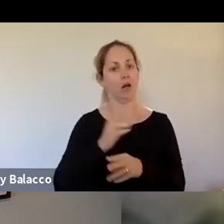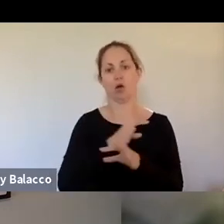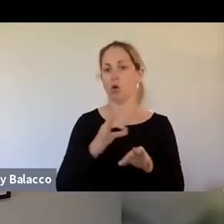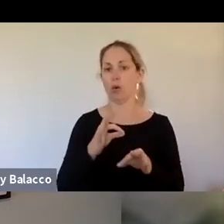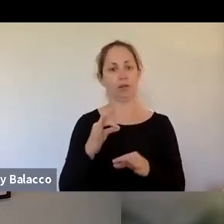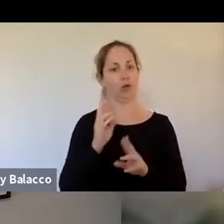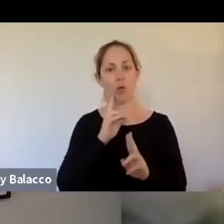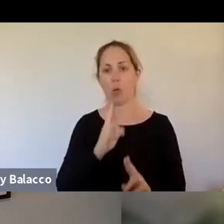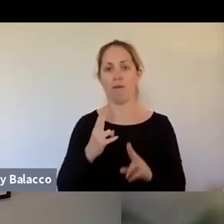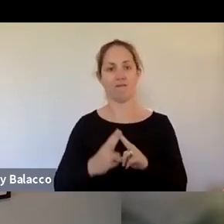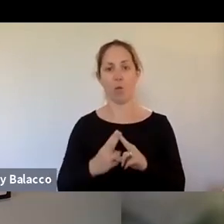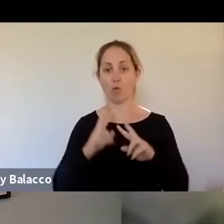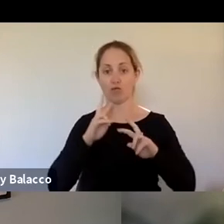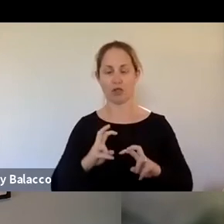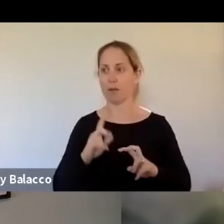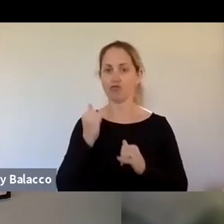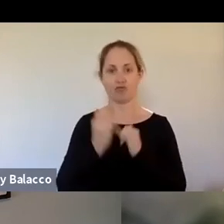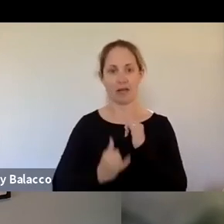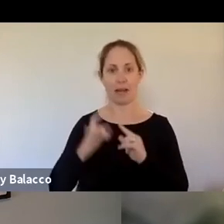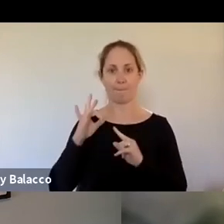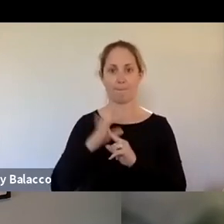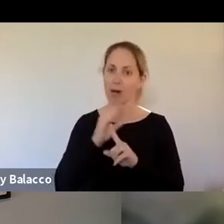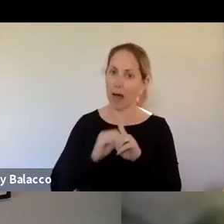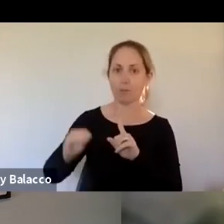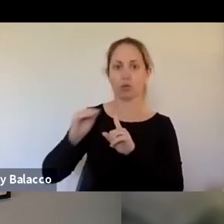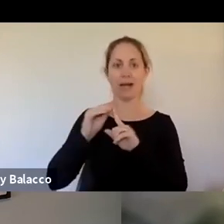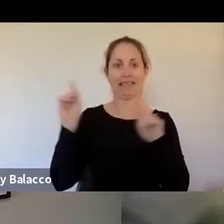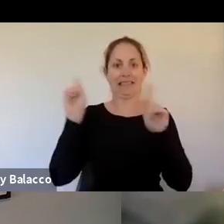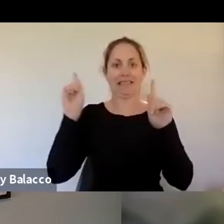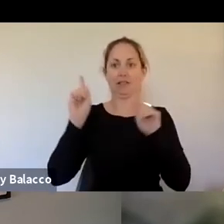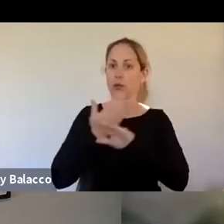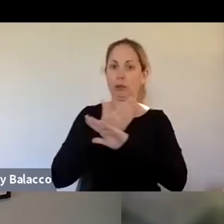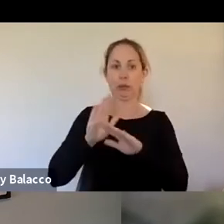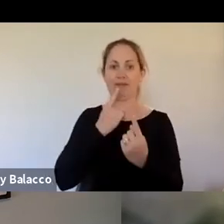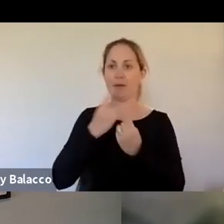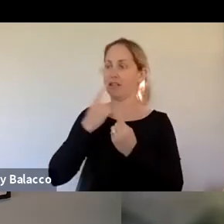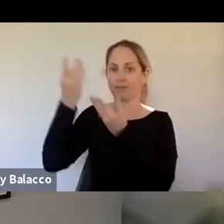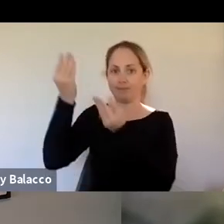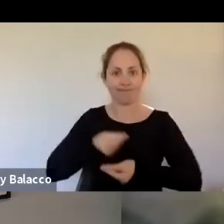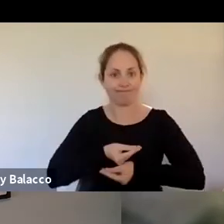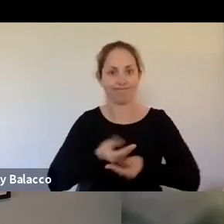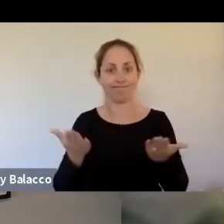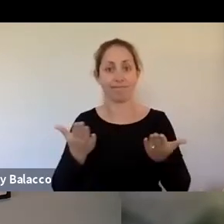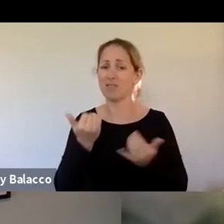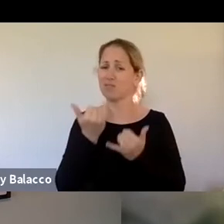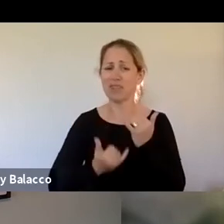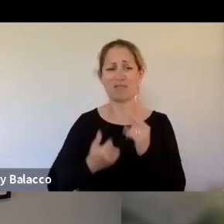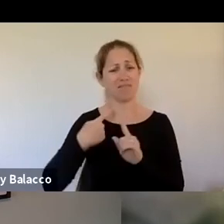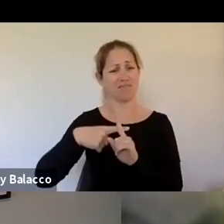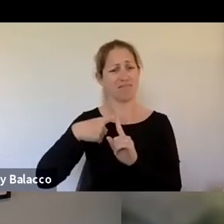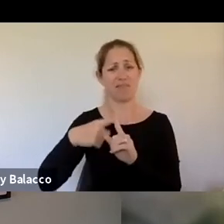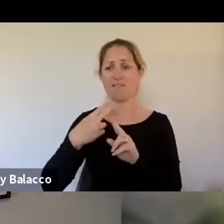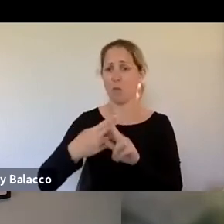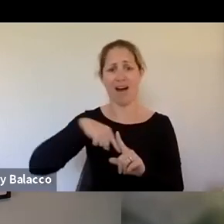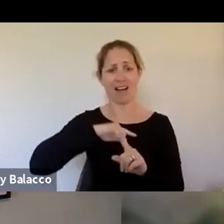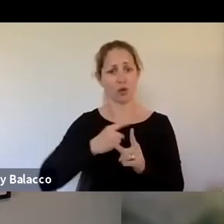research, but it's really important right now to have that up-to-date information. And there are real advantages to having this as an international